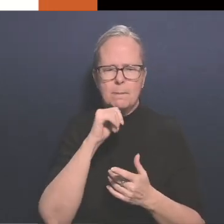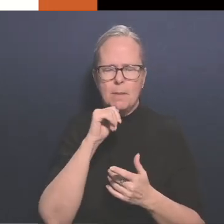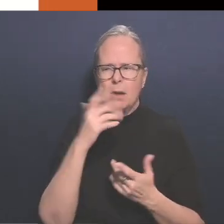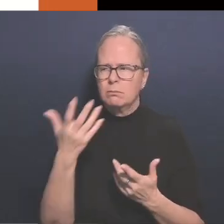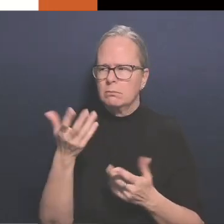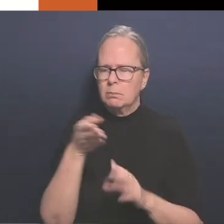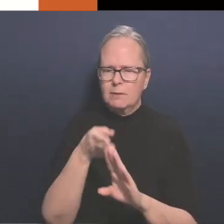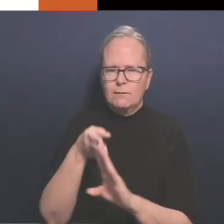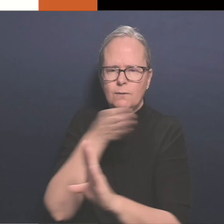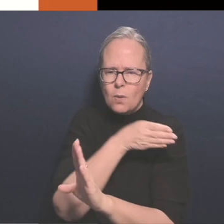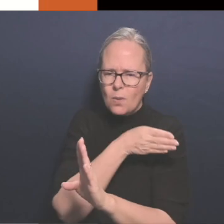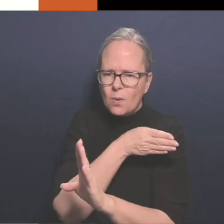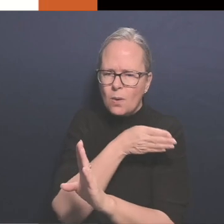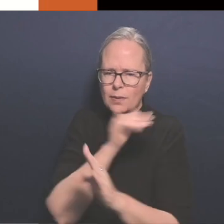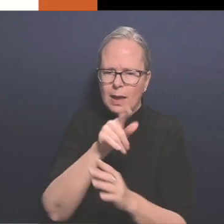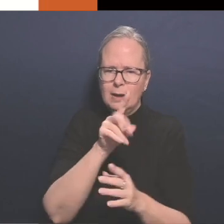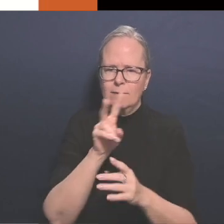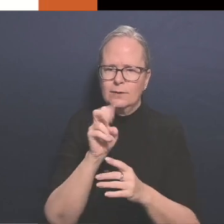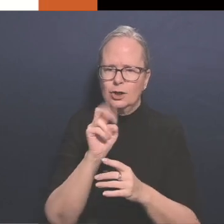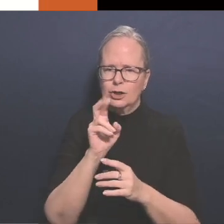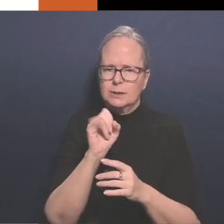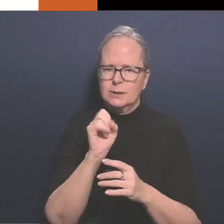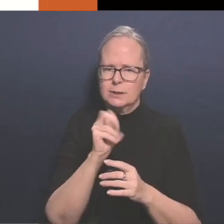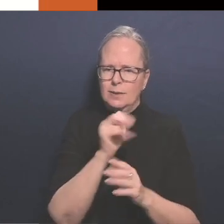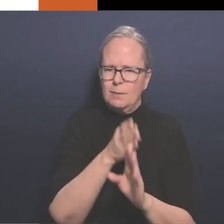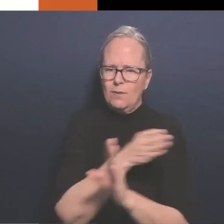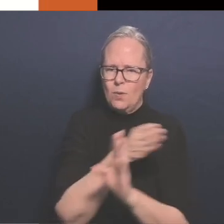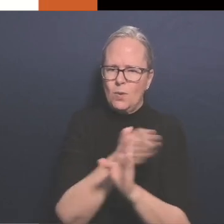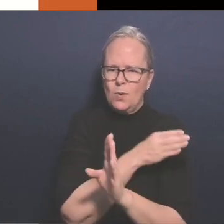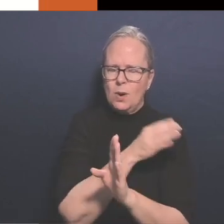So on the average,